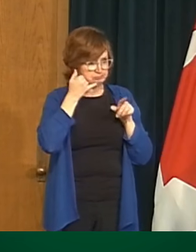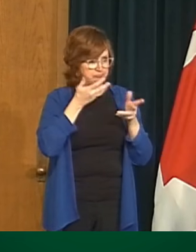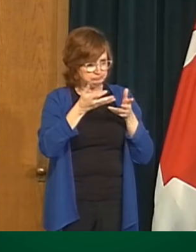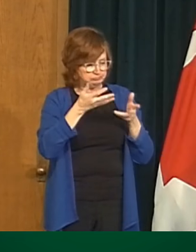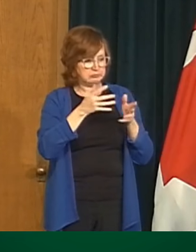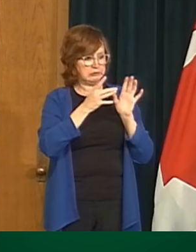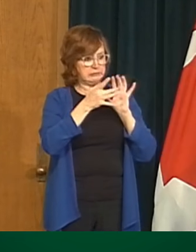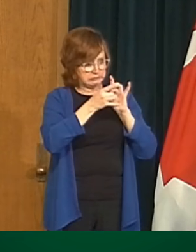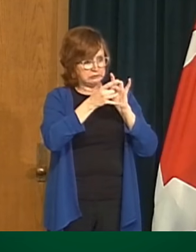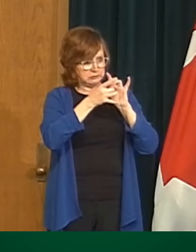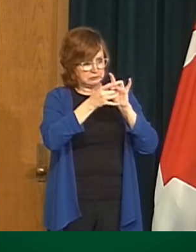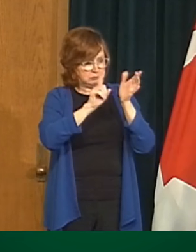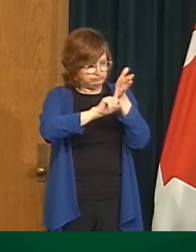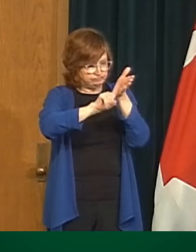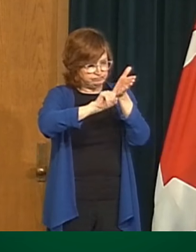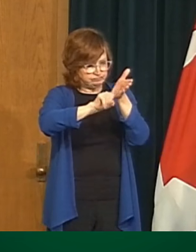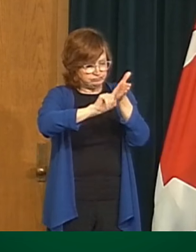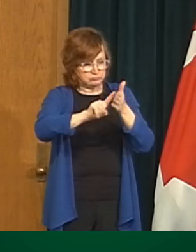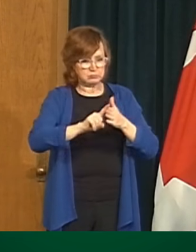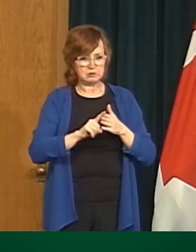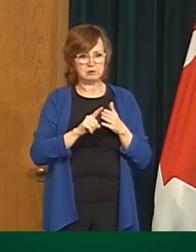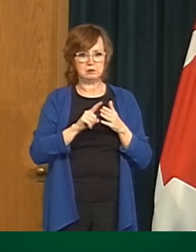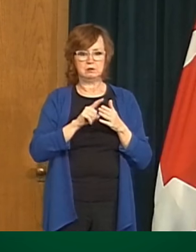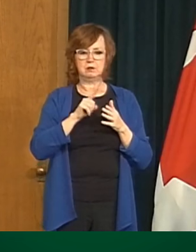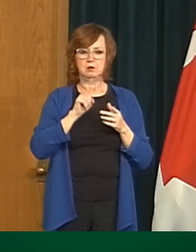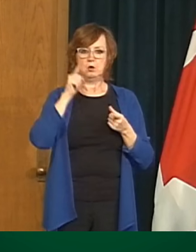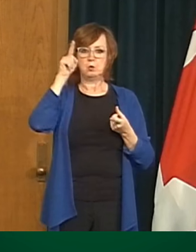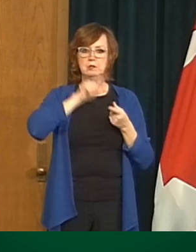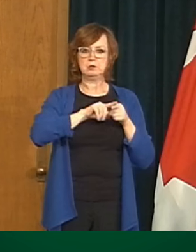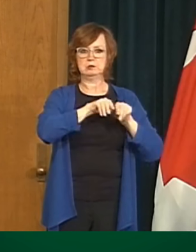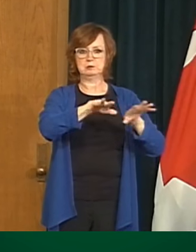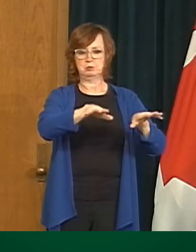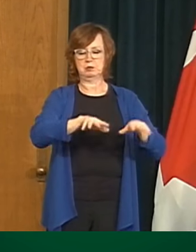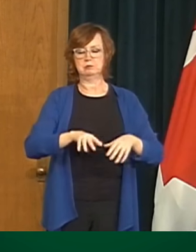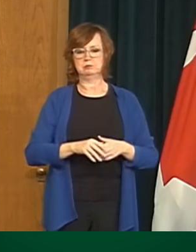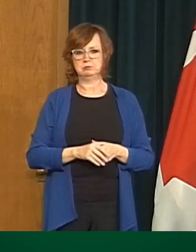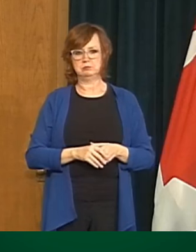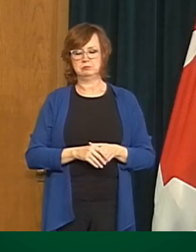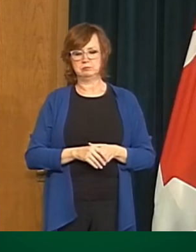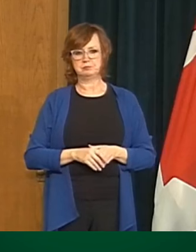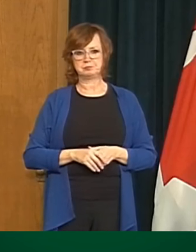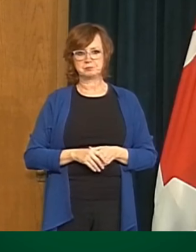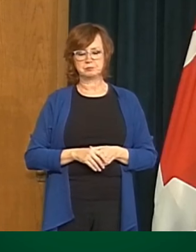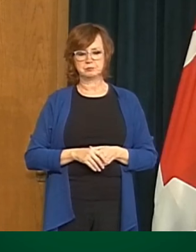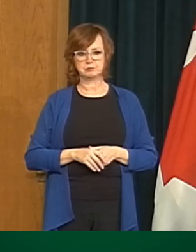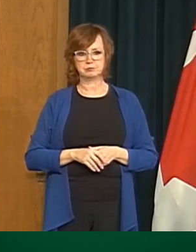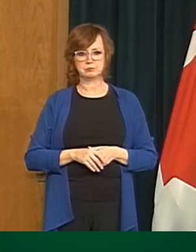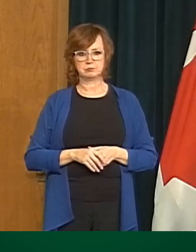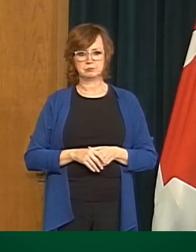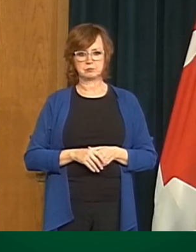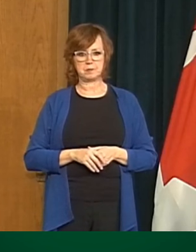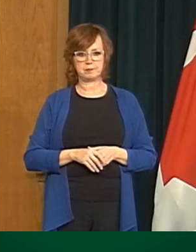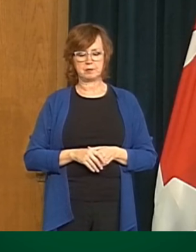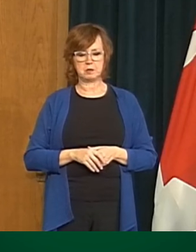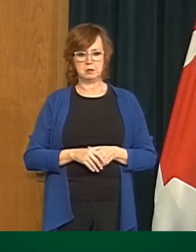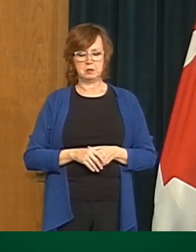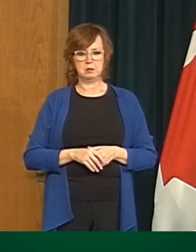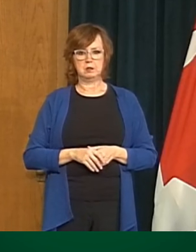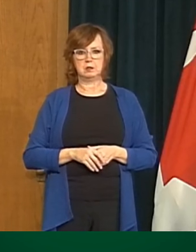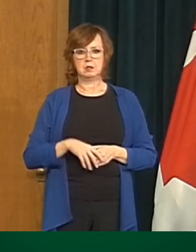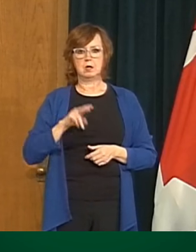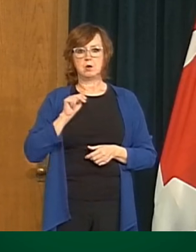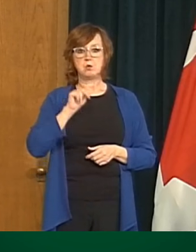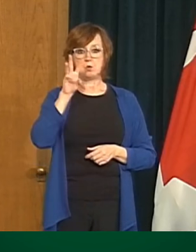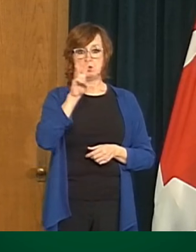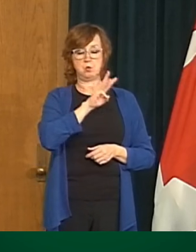continually are being contained. We have a much larger situation in the northwest that is going to require and is in the process